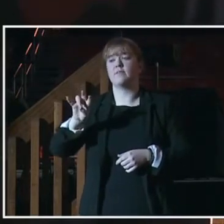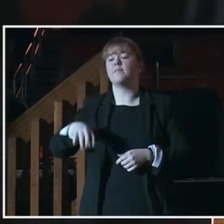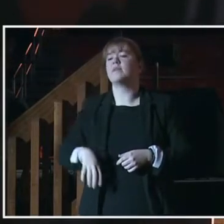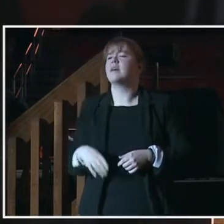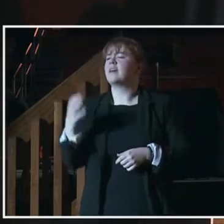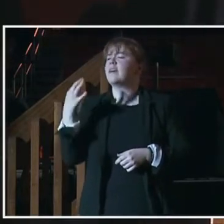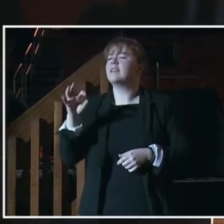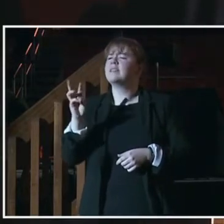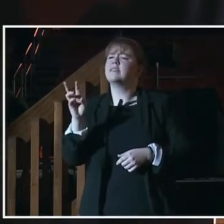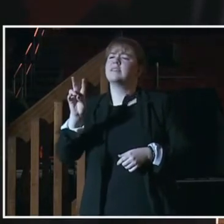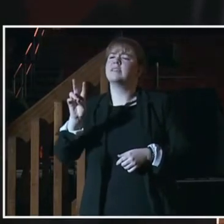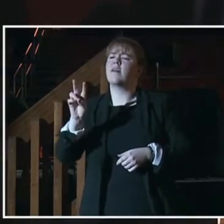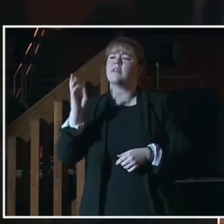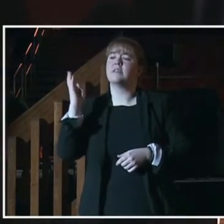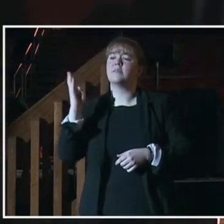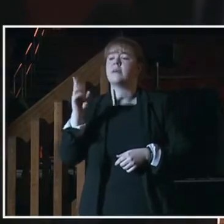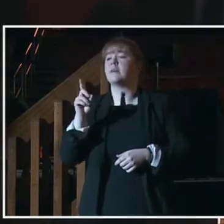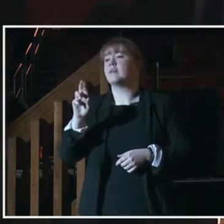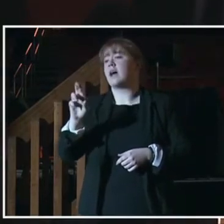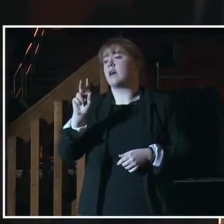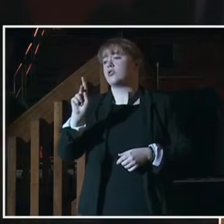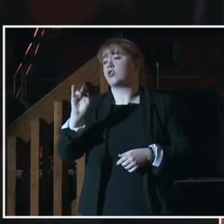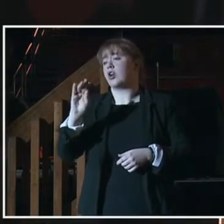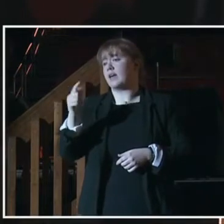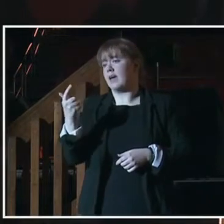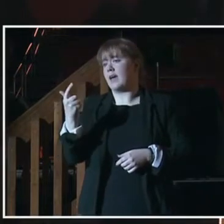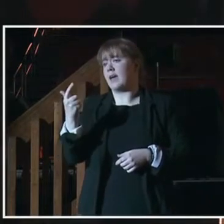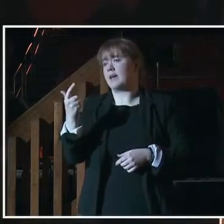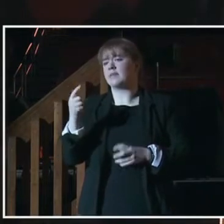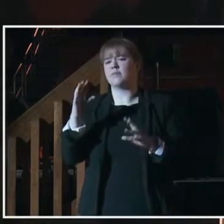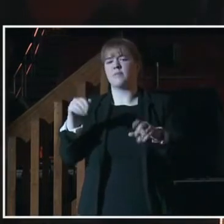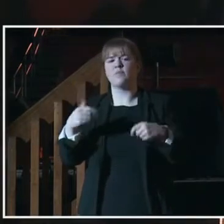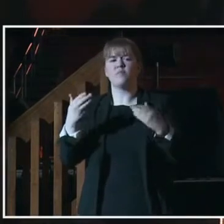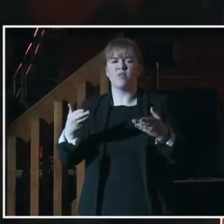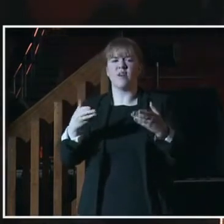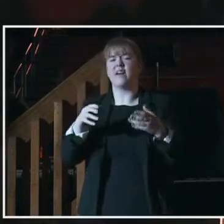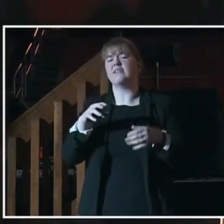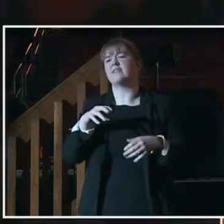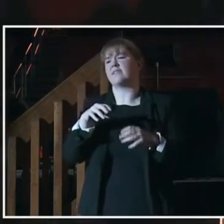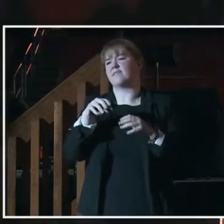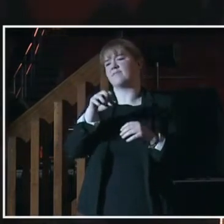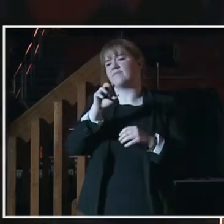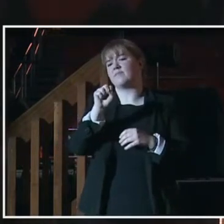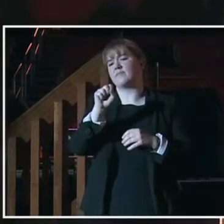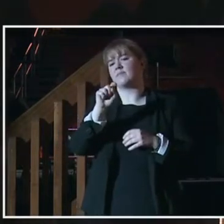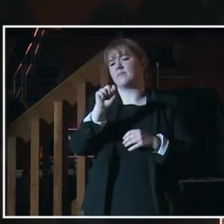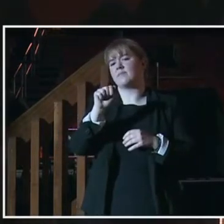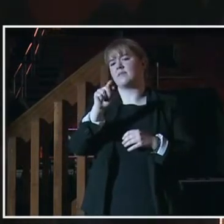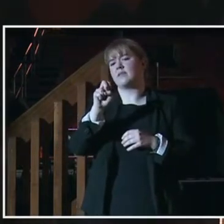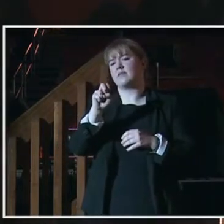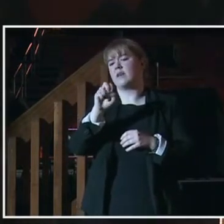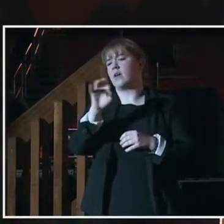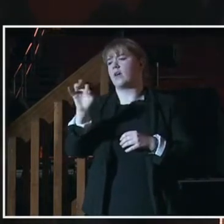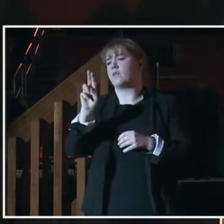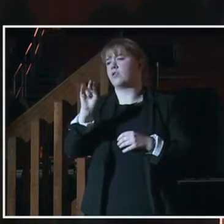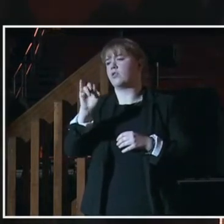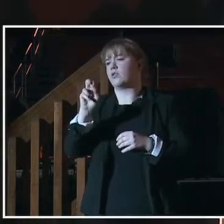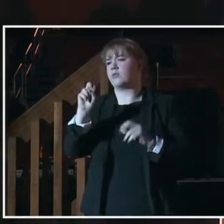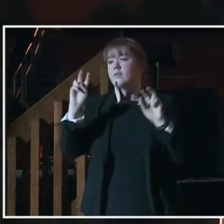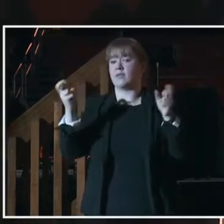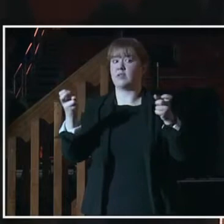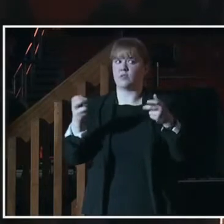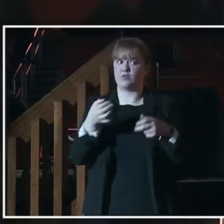1967 speech, Dr. King delivers a State of the Union, so to speak, because we're just a couple of days away from the one for the